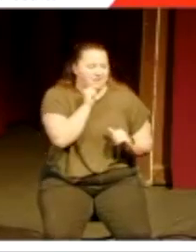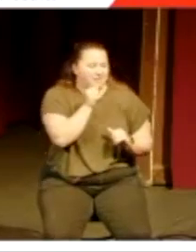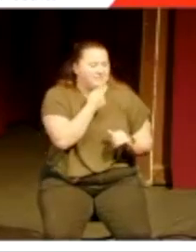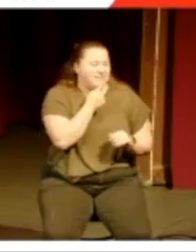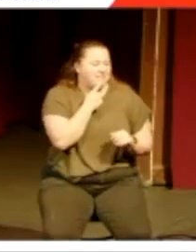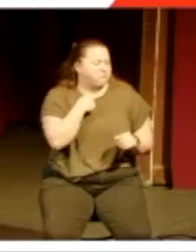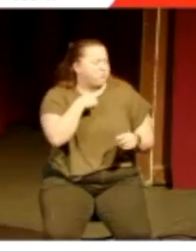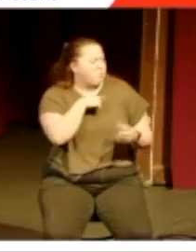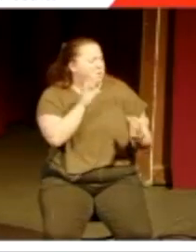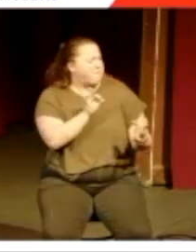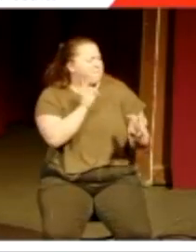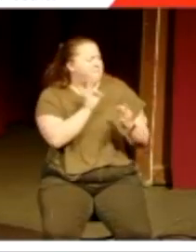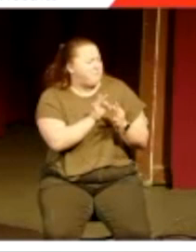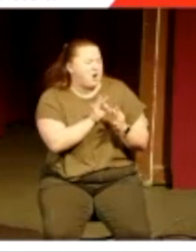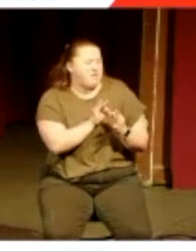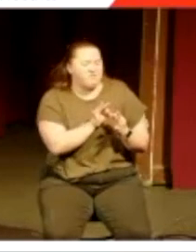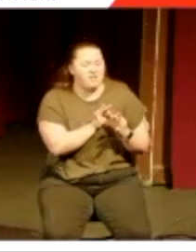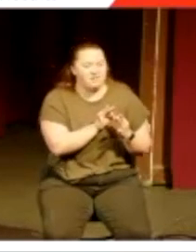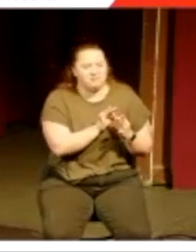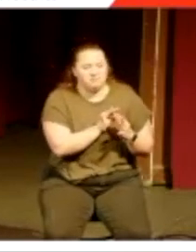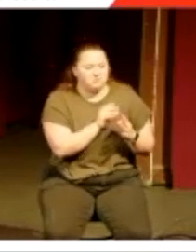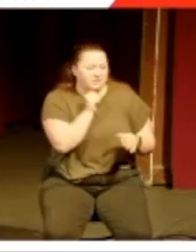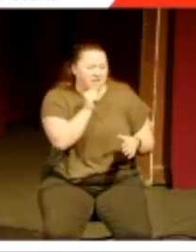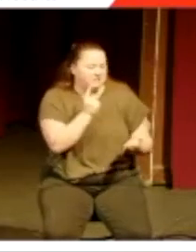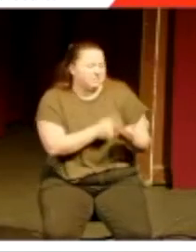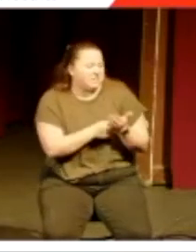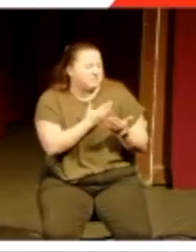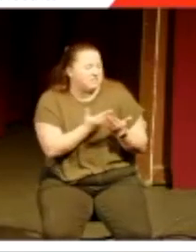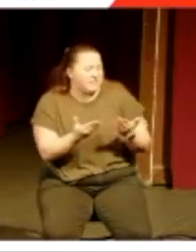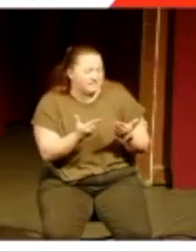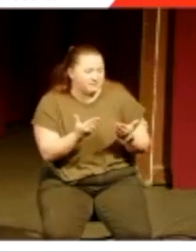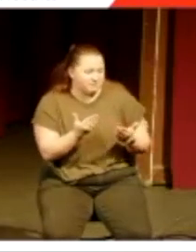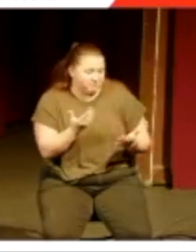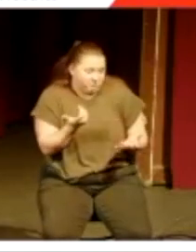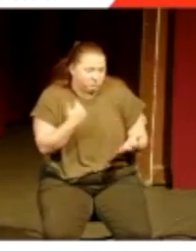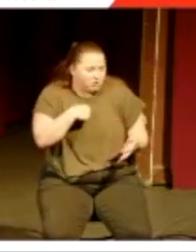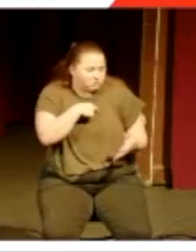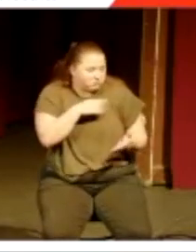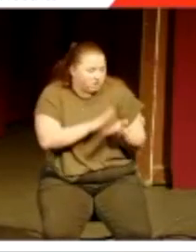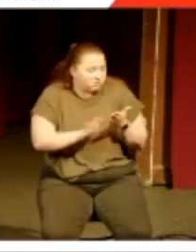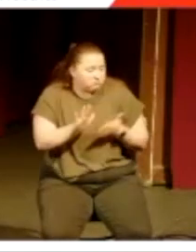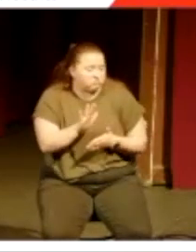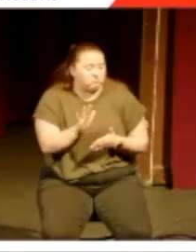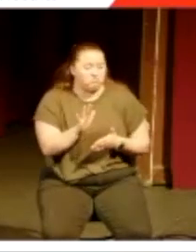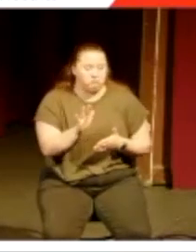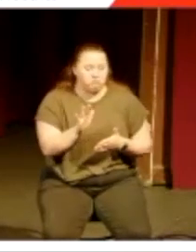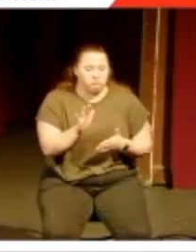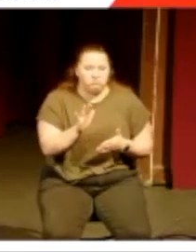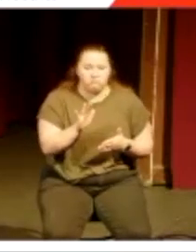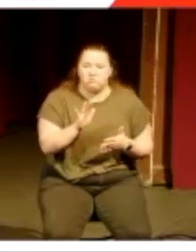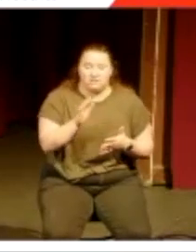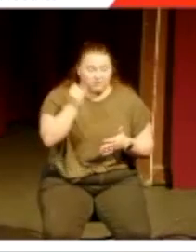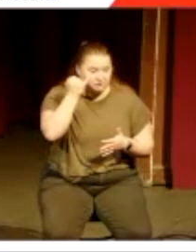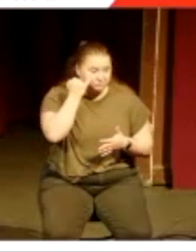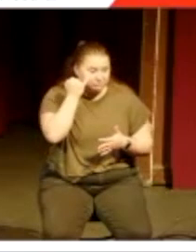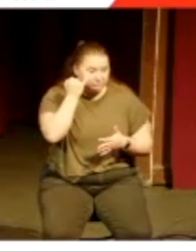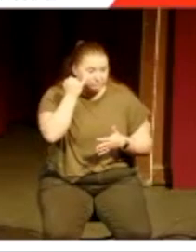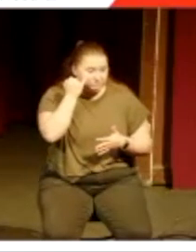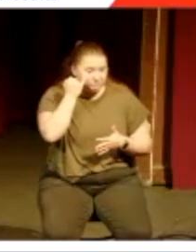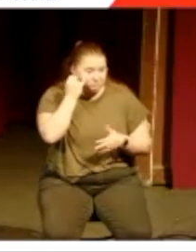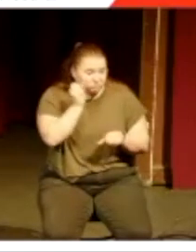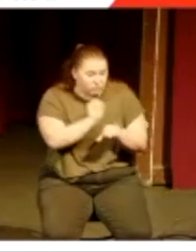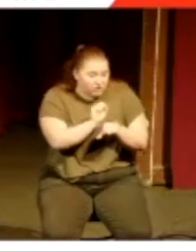don't cuss and discuss things. We are a college, by the way, and we all know if you work at a college, there's going to